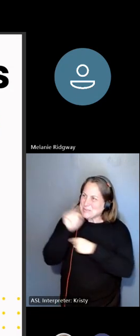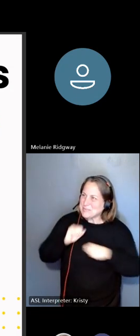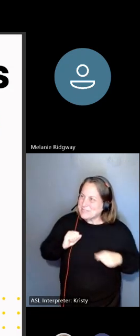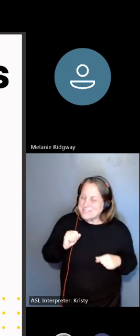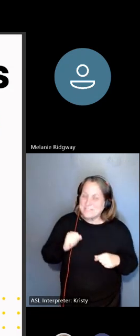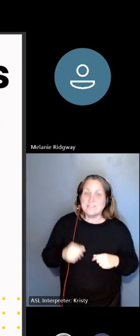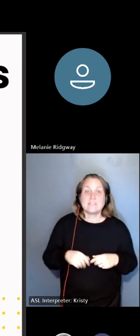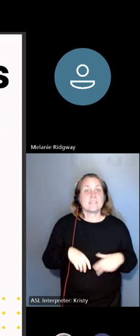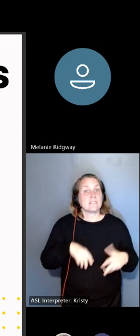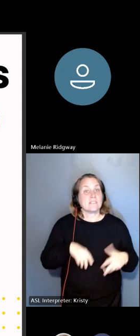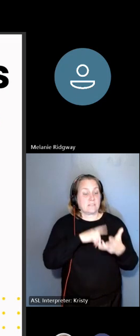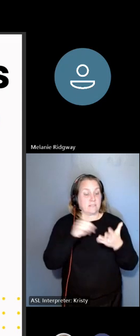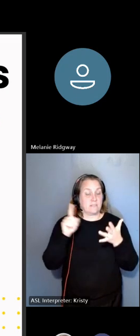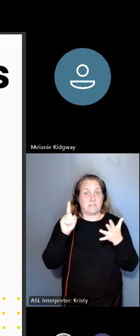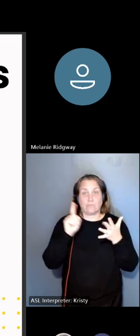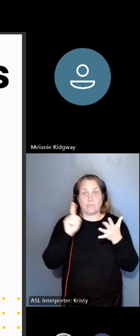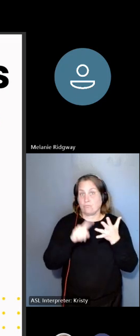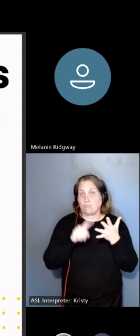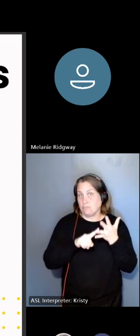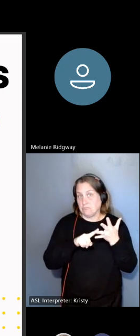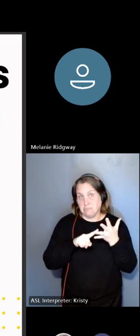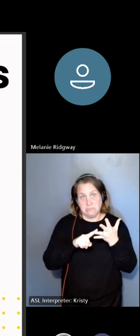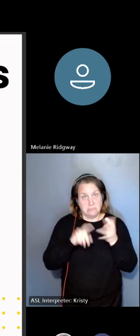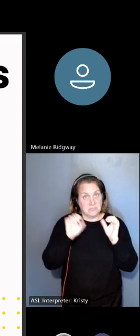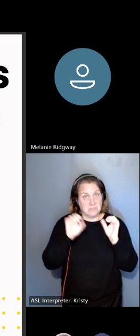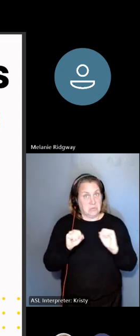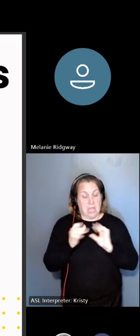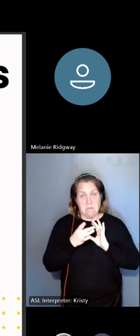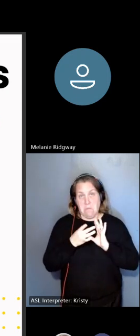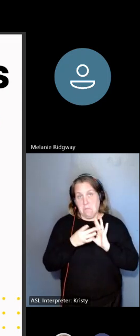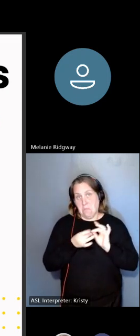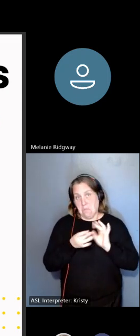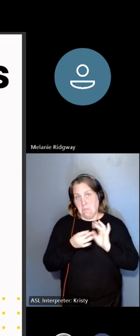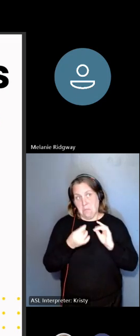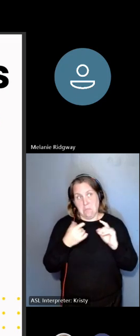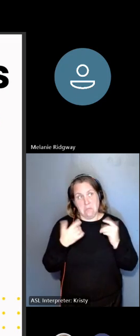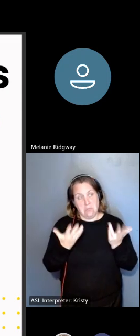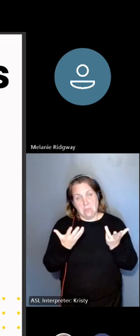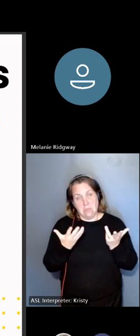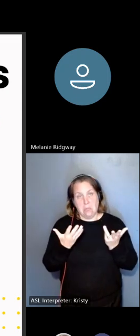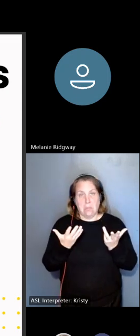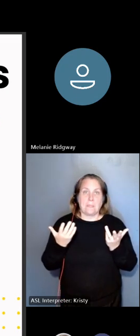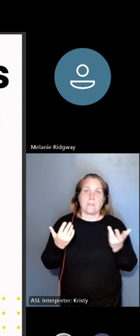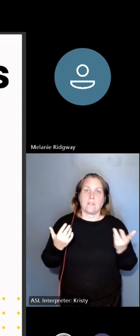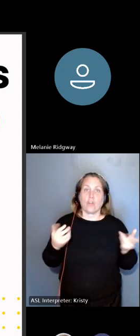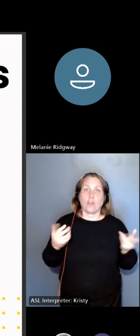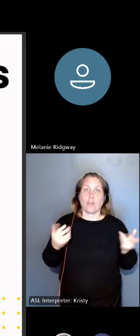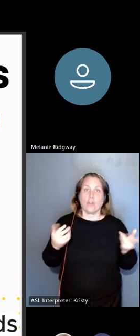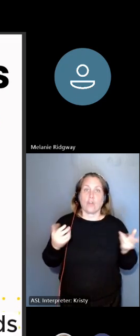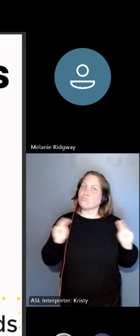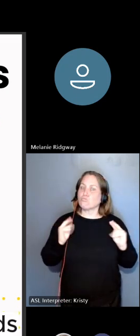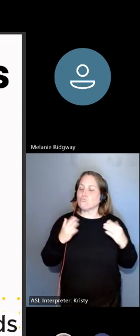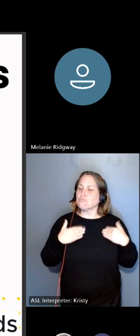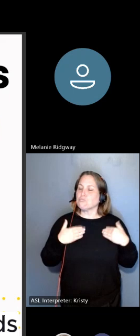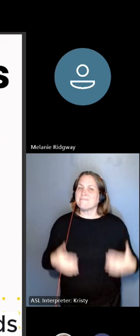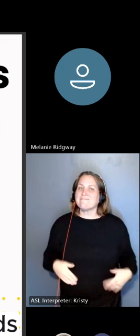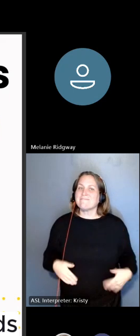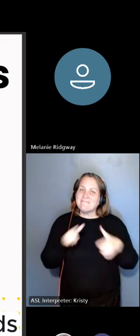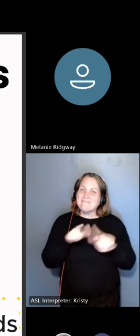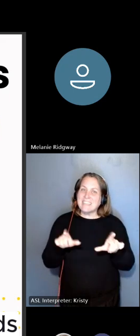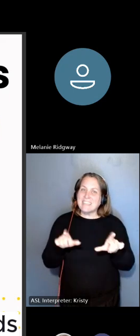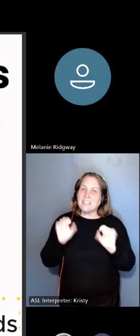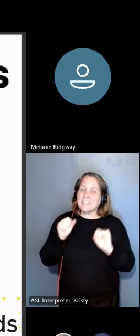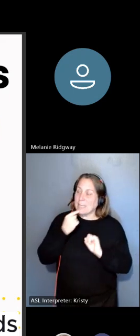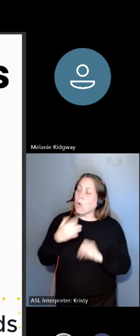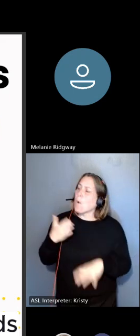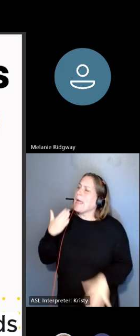Or you can say something like the following with neutral body language: "Thank you, but